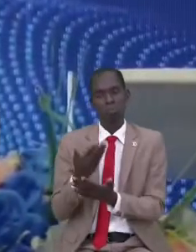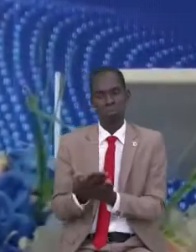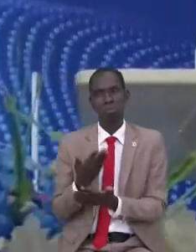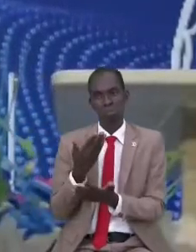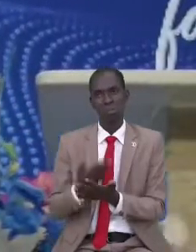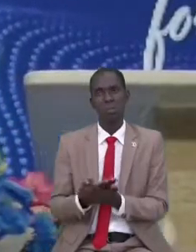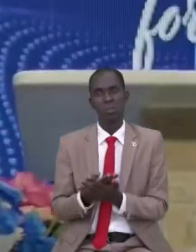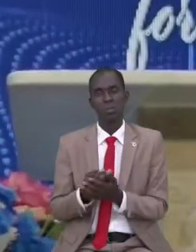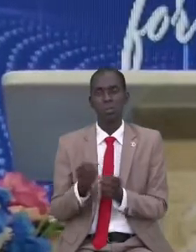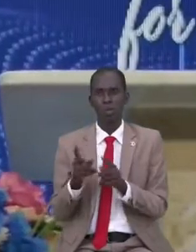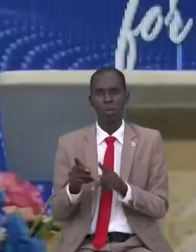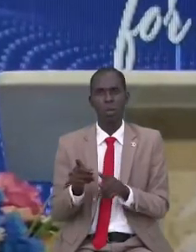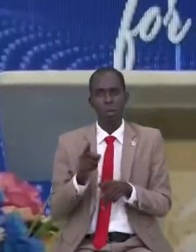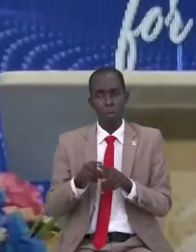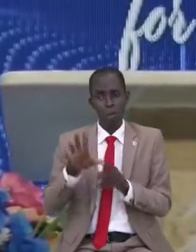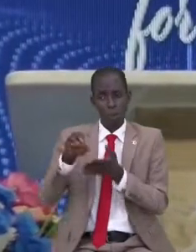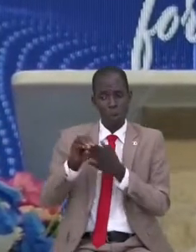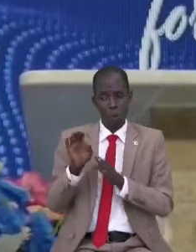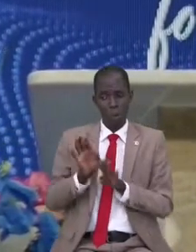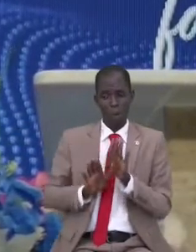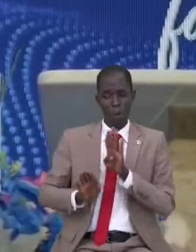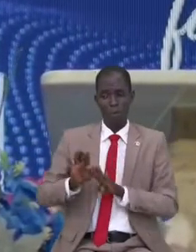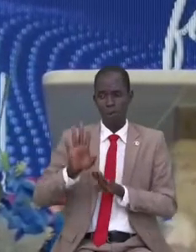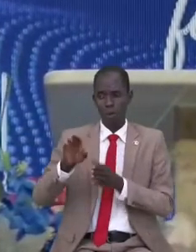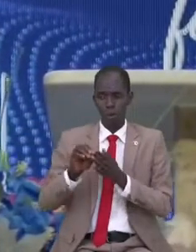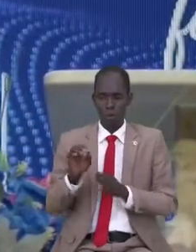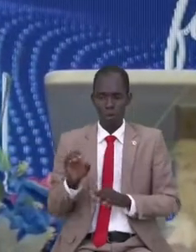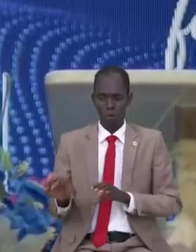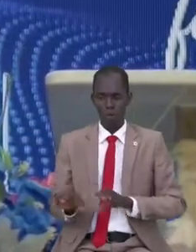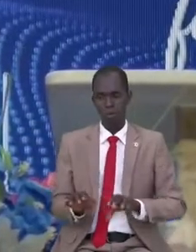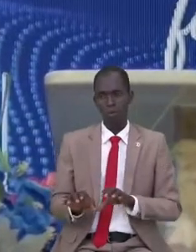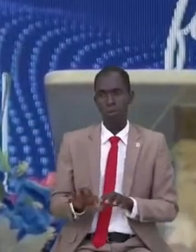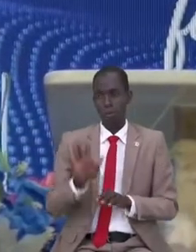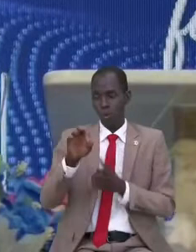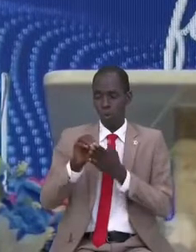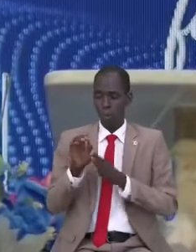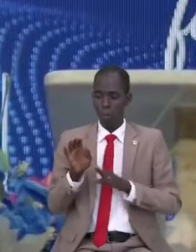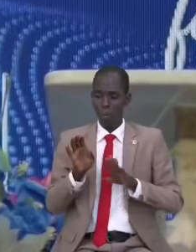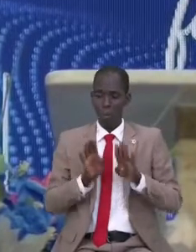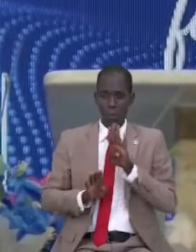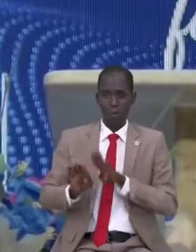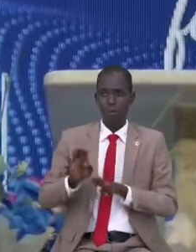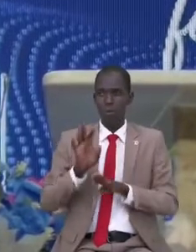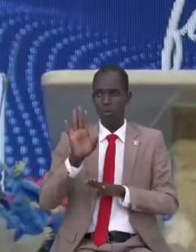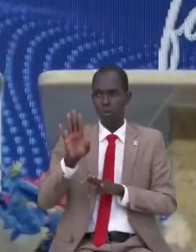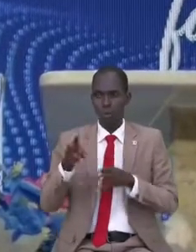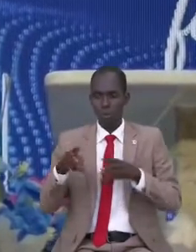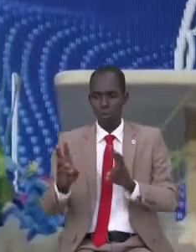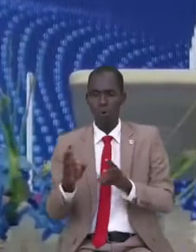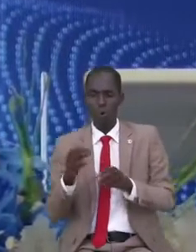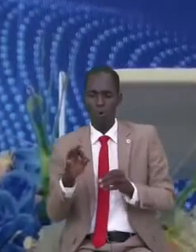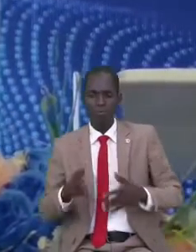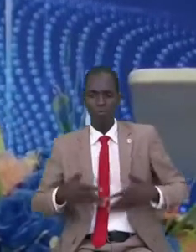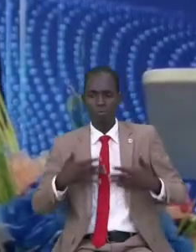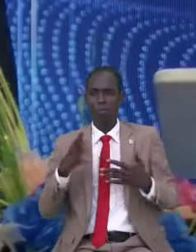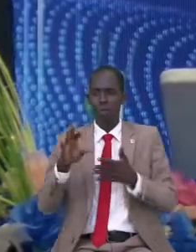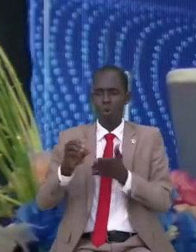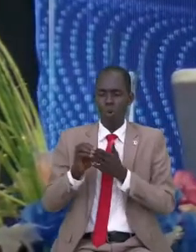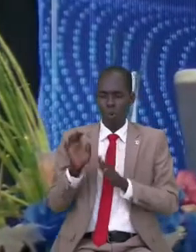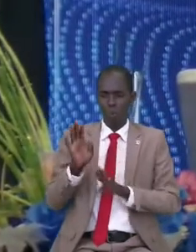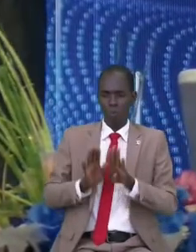But your behavior, your action, your behavior, your approach, your behavior,